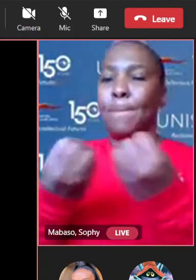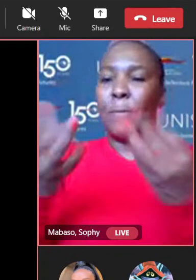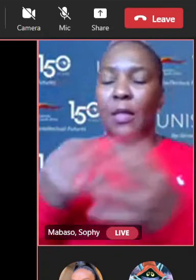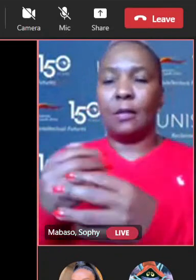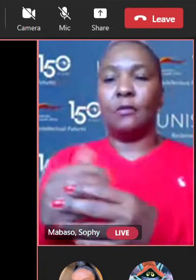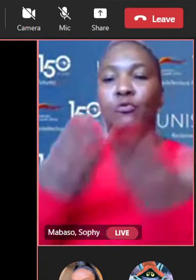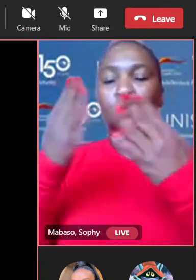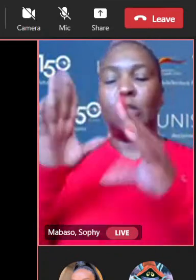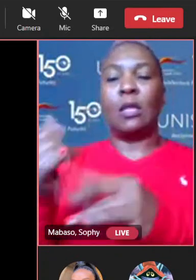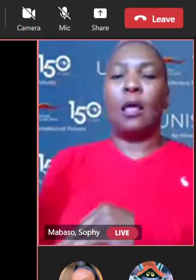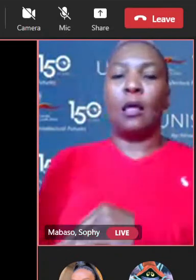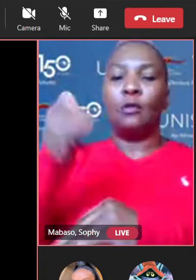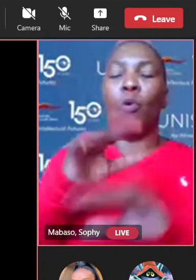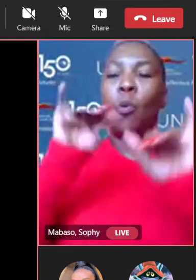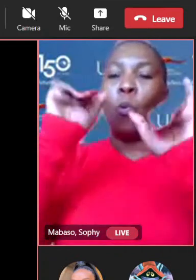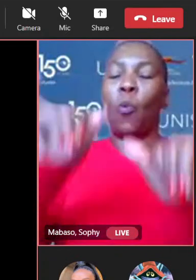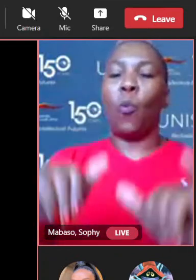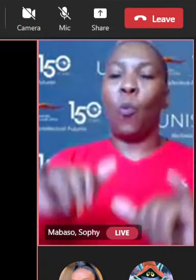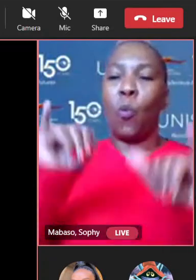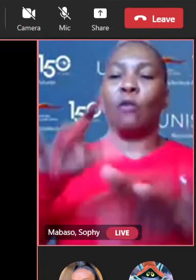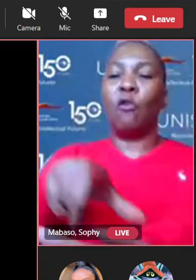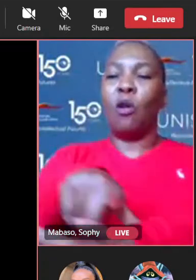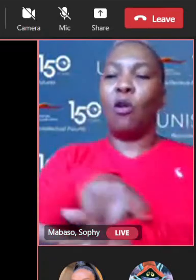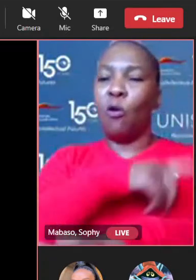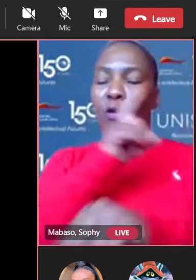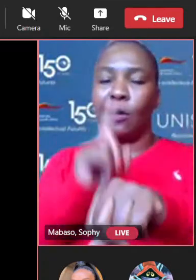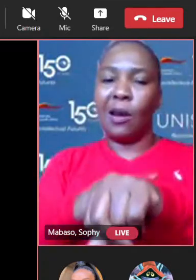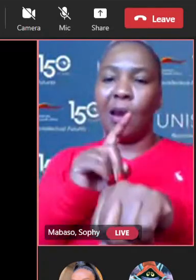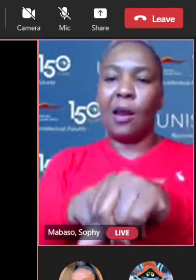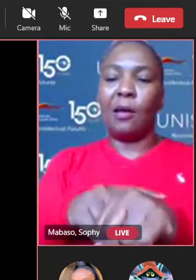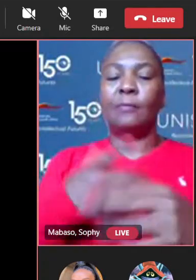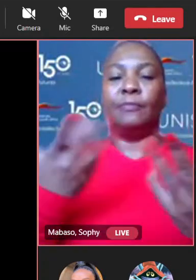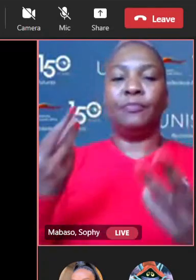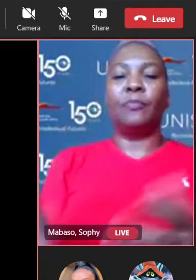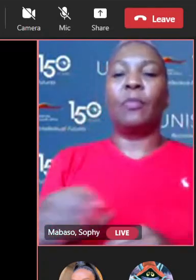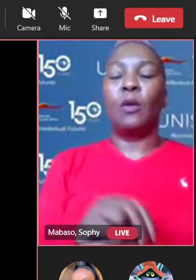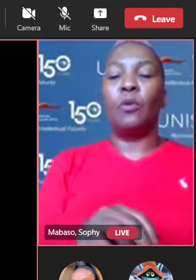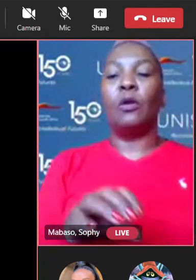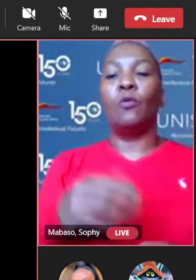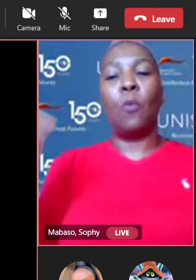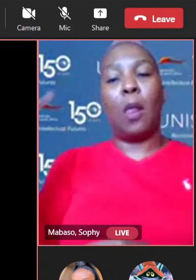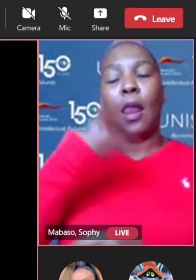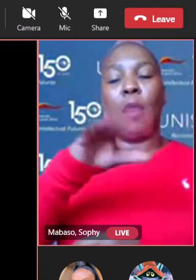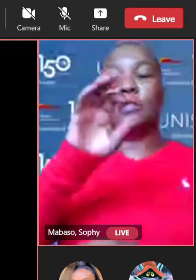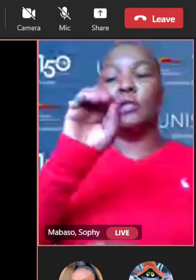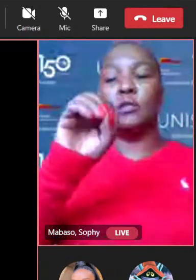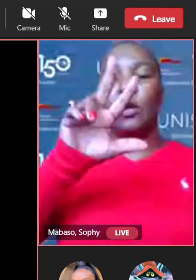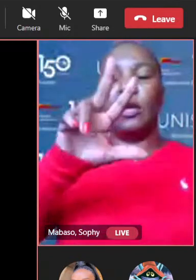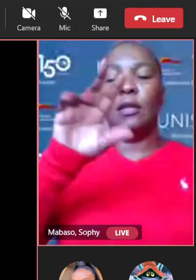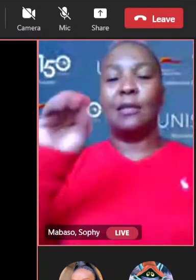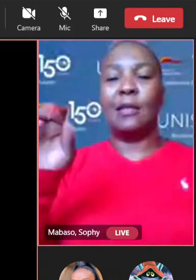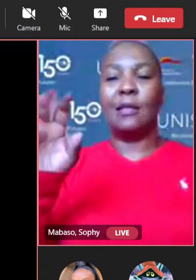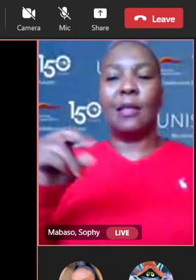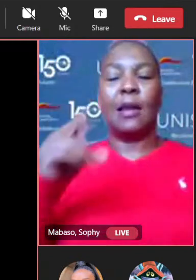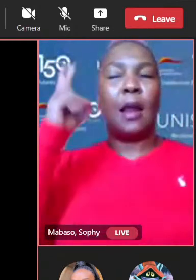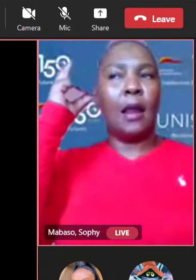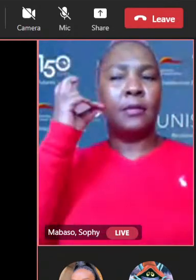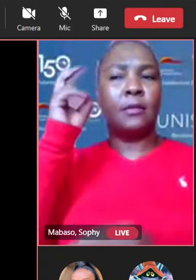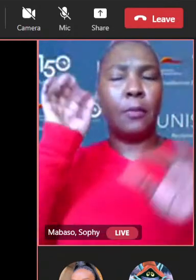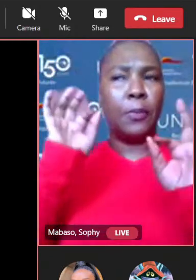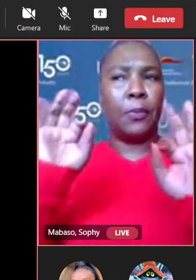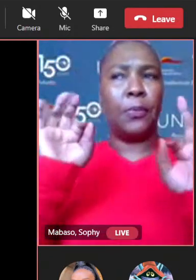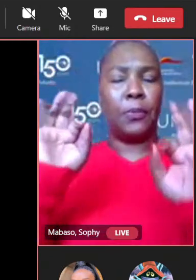assistance longer than necessary. So when you're calling the 0800 number, listen to the prompts for you to be